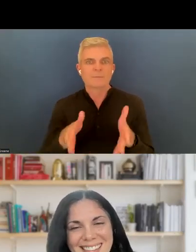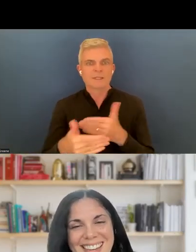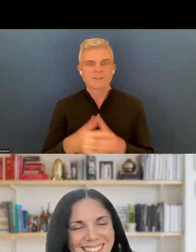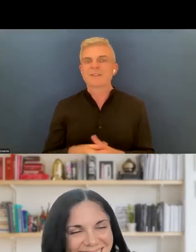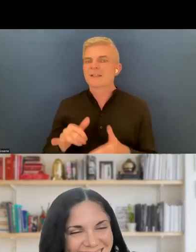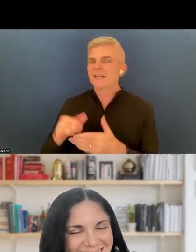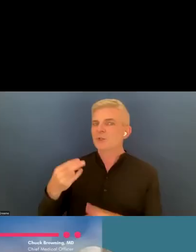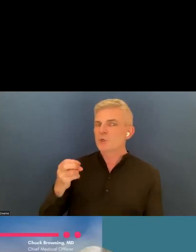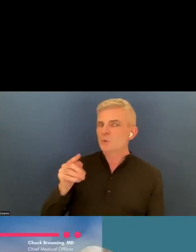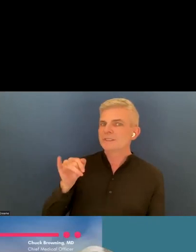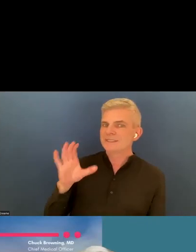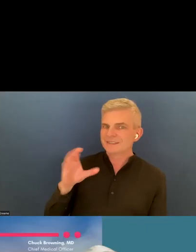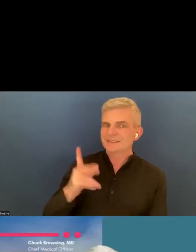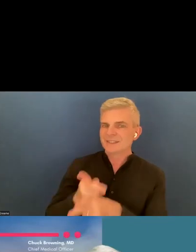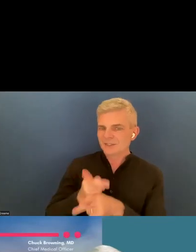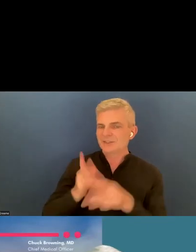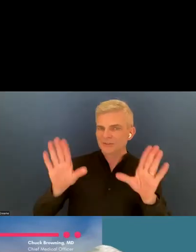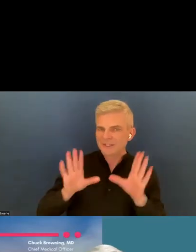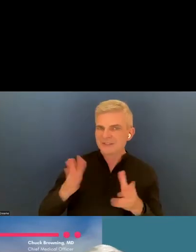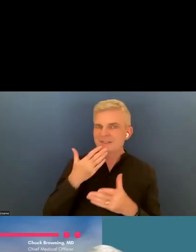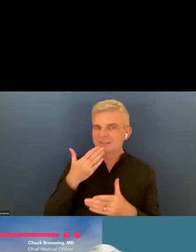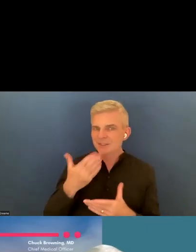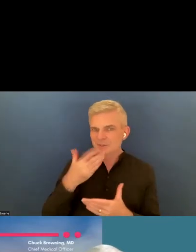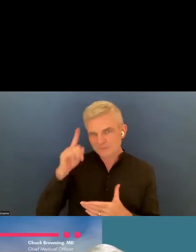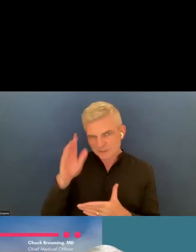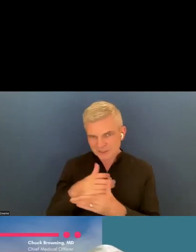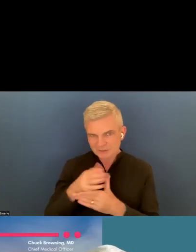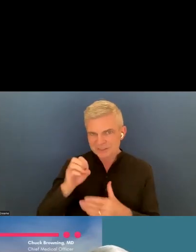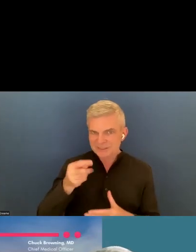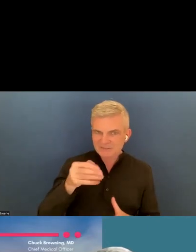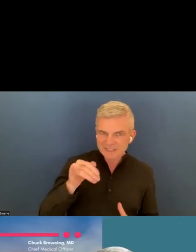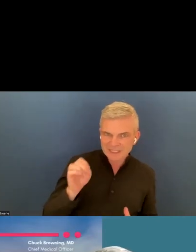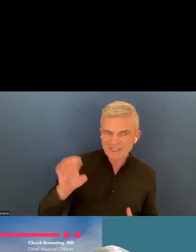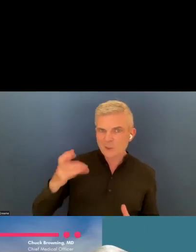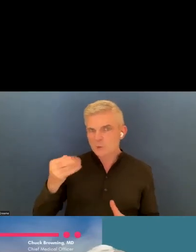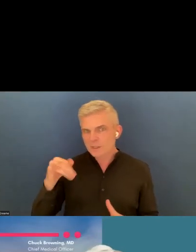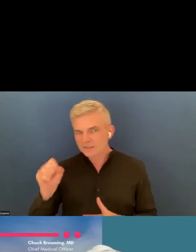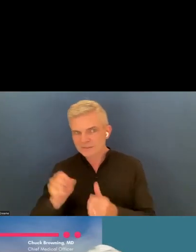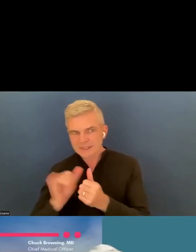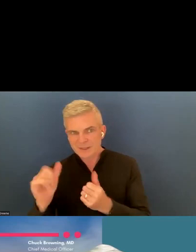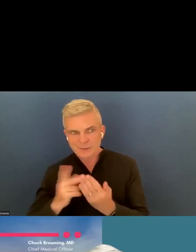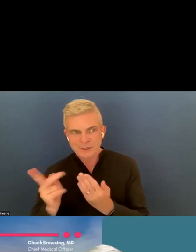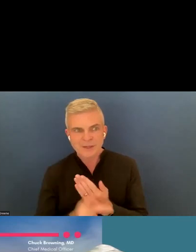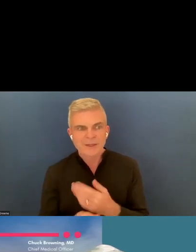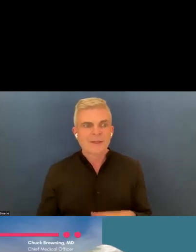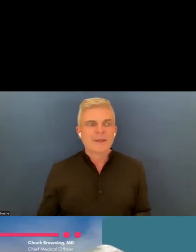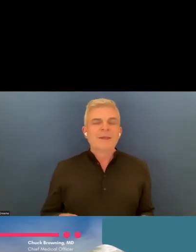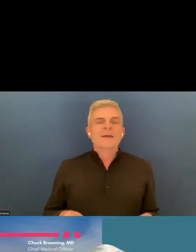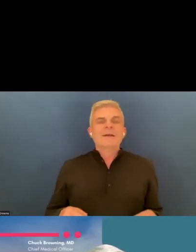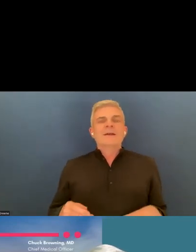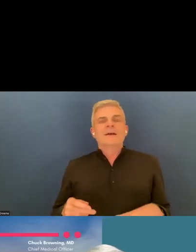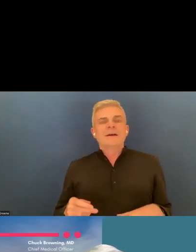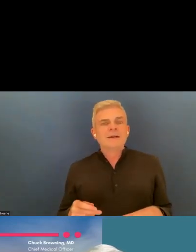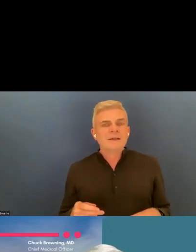care. Yeah. That's great. Thanks for sharing, Stephanie and Chris, for sharing this program. And that brings intro into my buddy, Vic Armstrong.